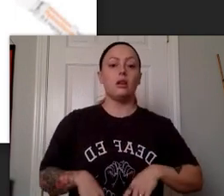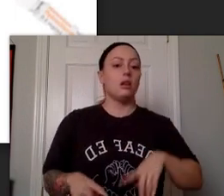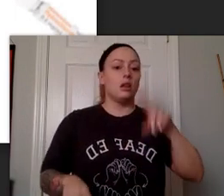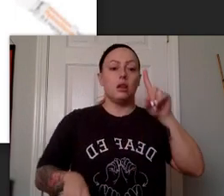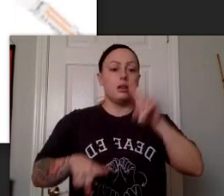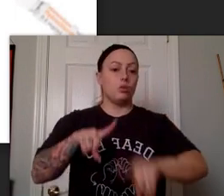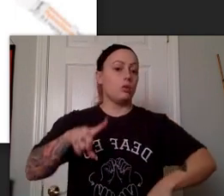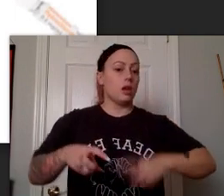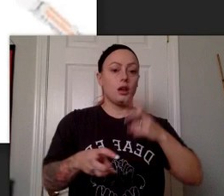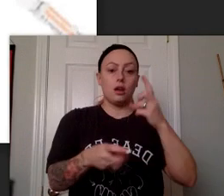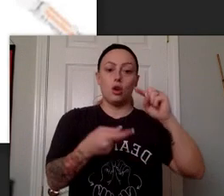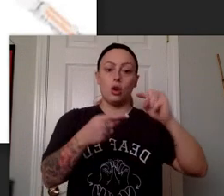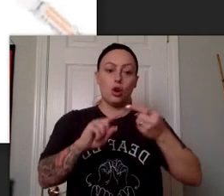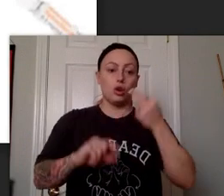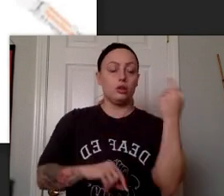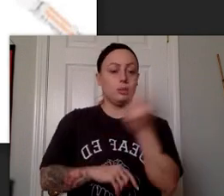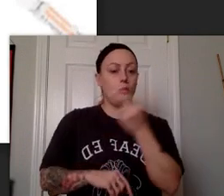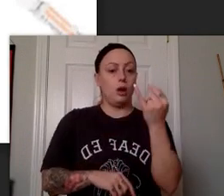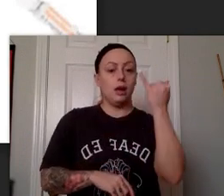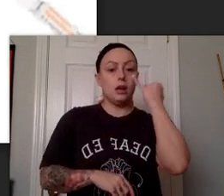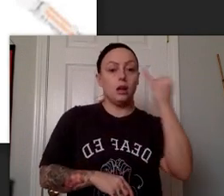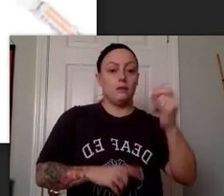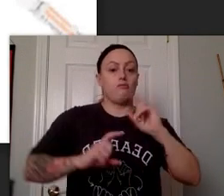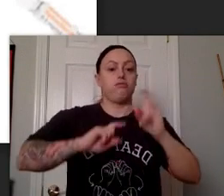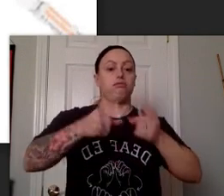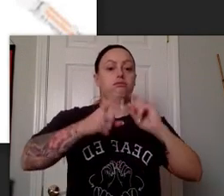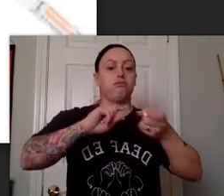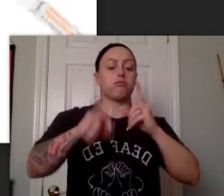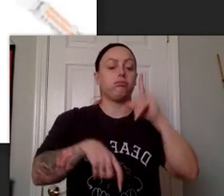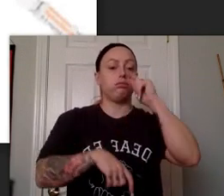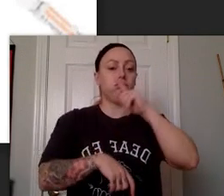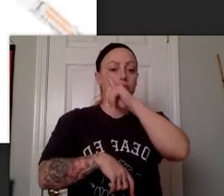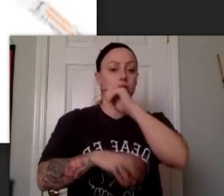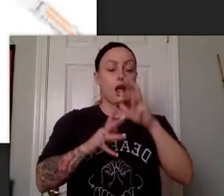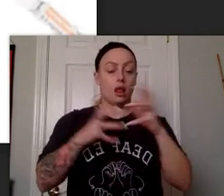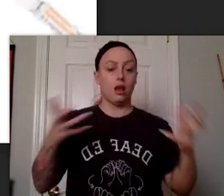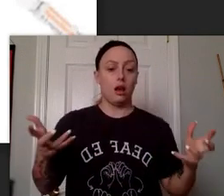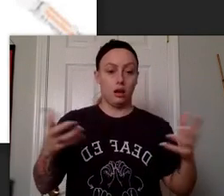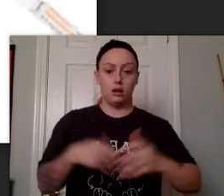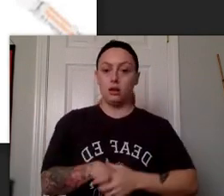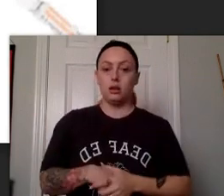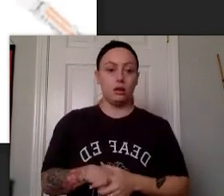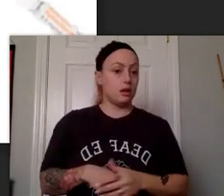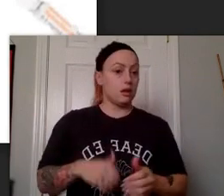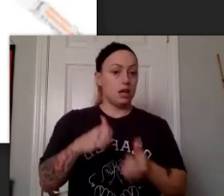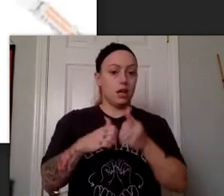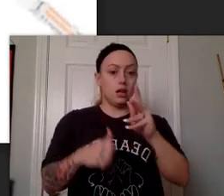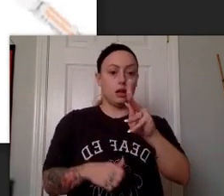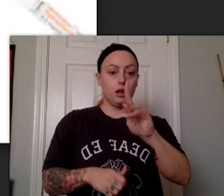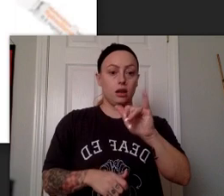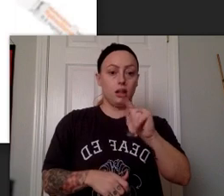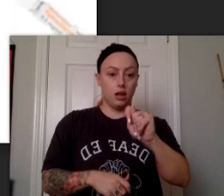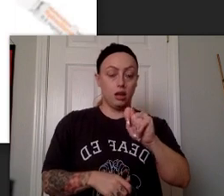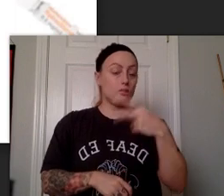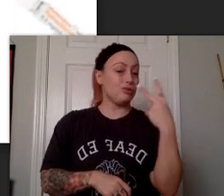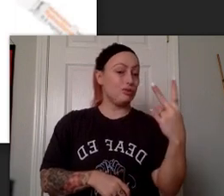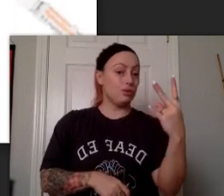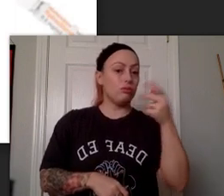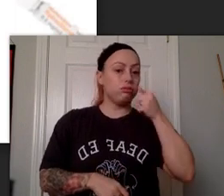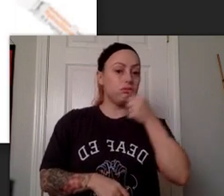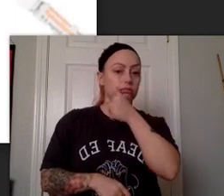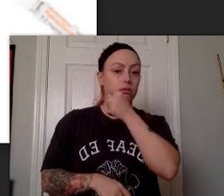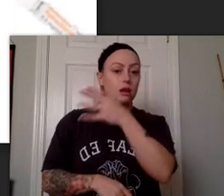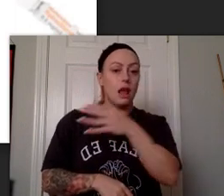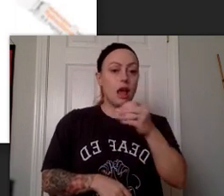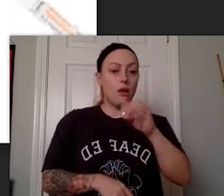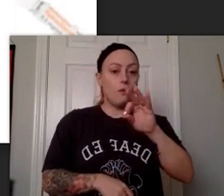a lot of naloxone. And whether you have Kloxxado or Narcan, each kit is going to come with 2 nasal sprays and a foil pack